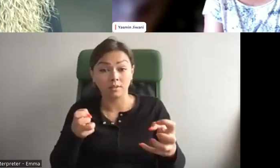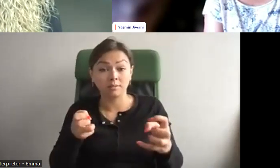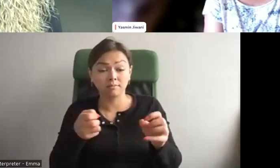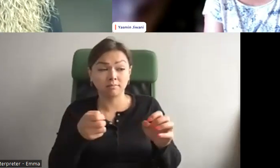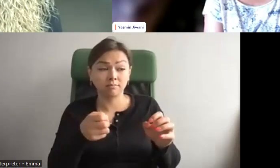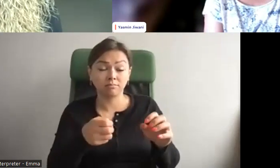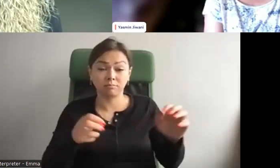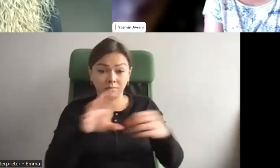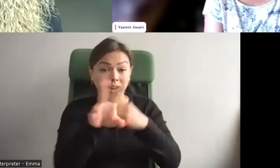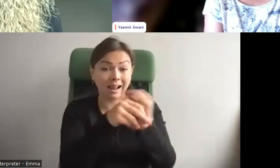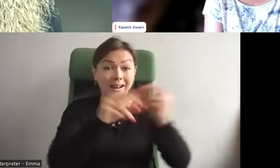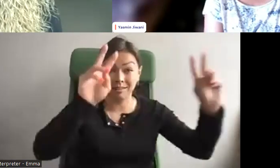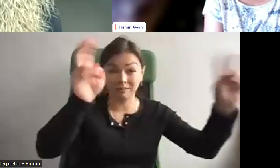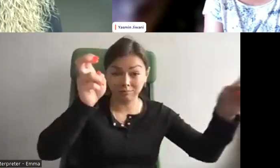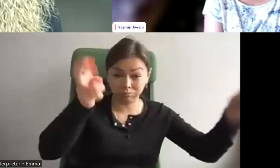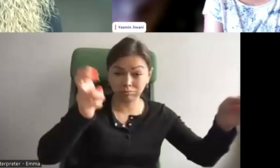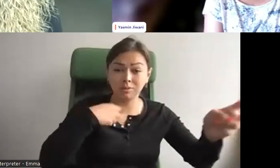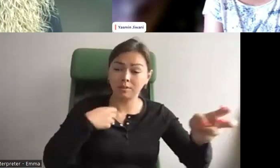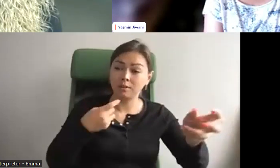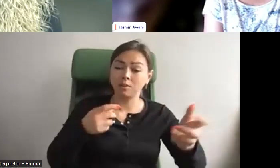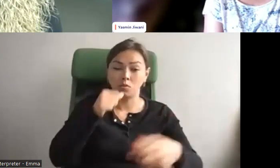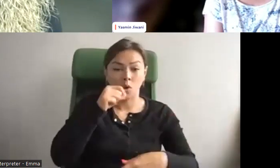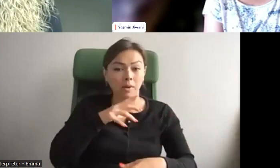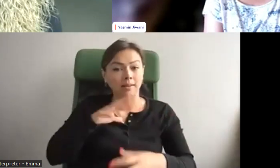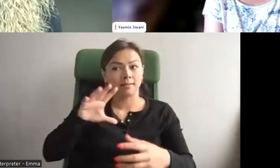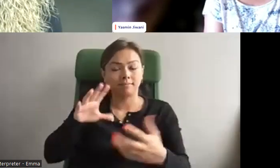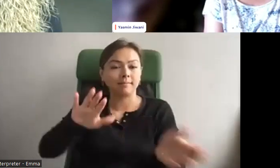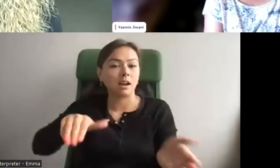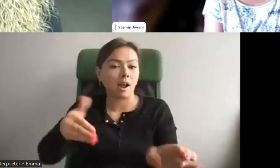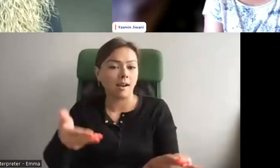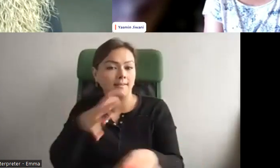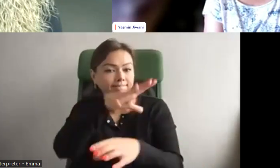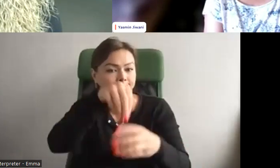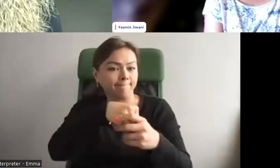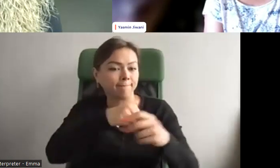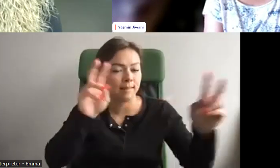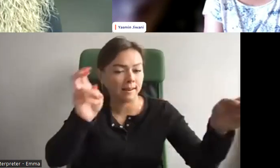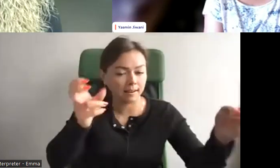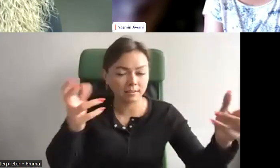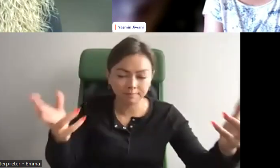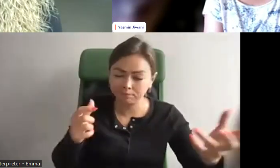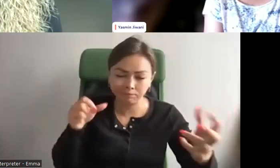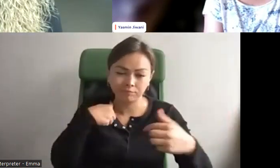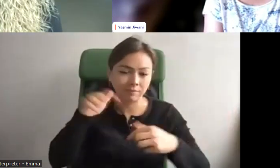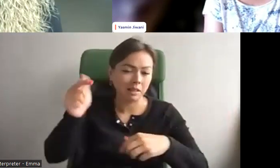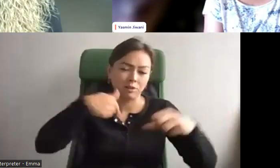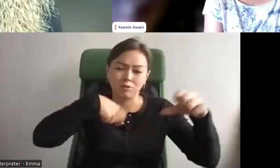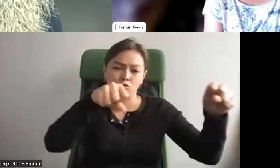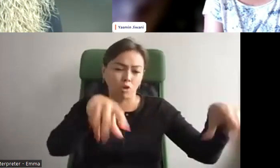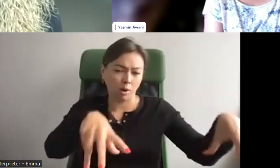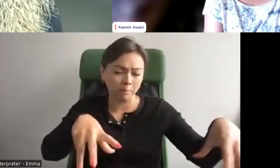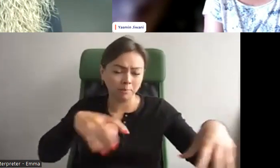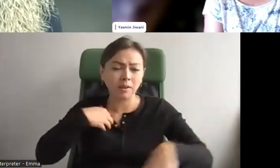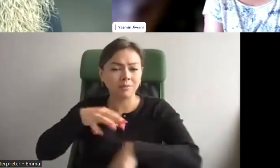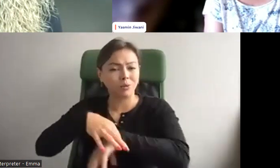research because it was so discouraging. But a few years later, there was a global media monitoring project study that looked at